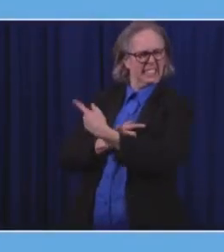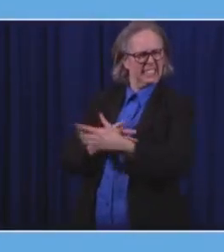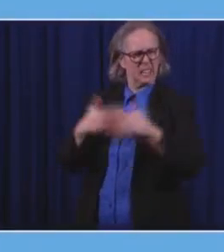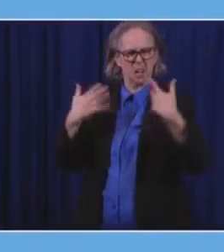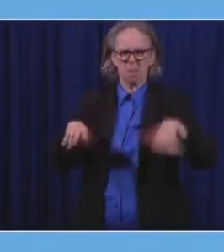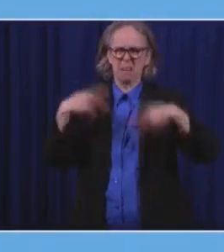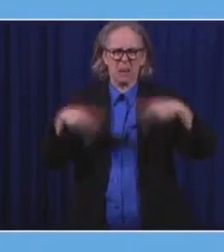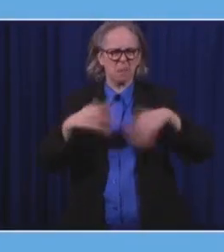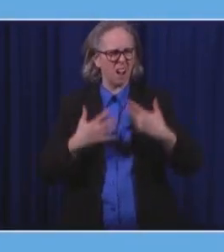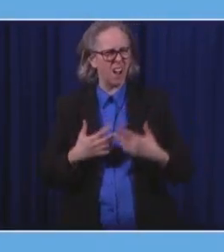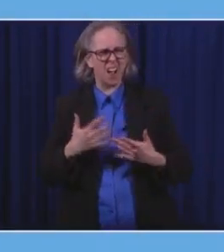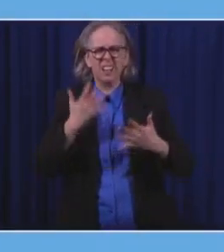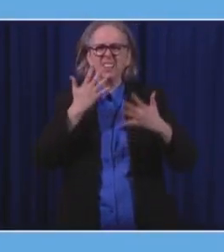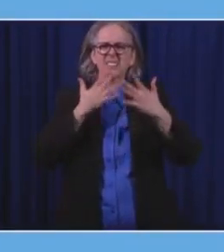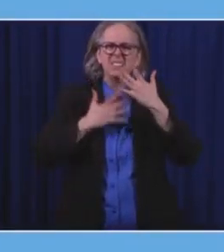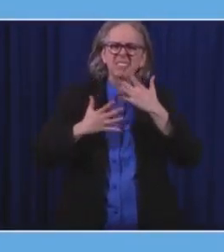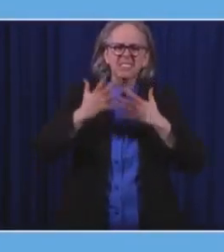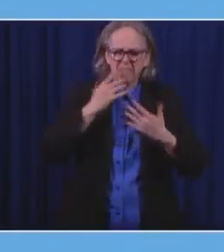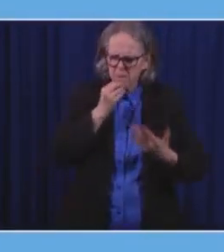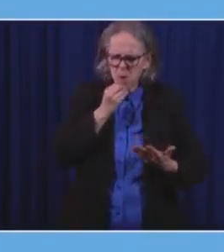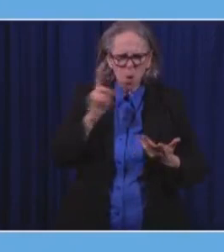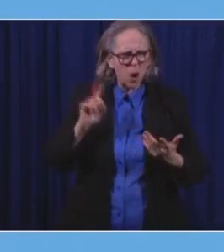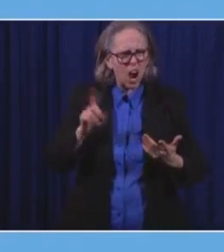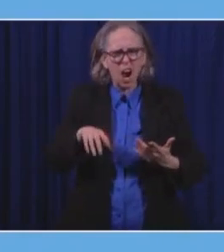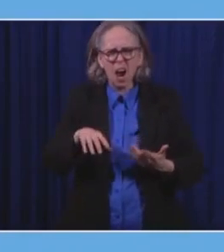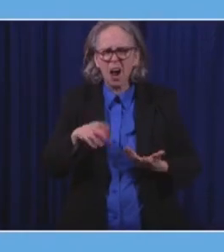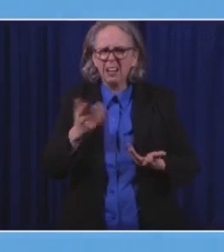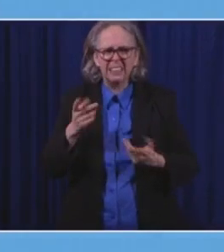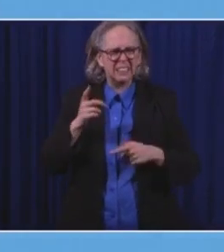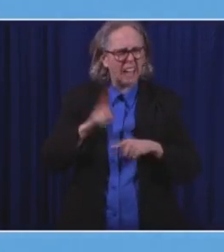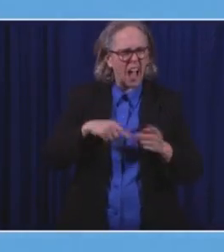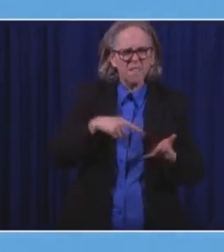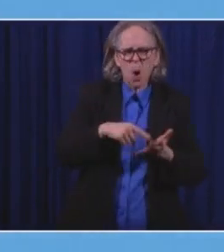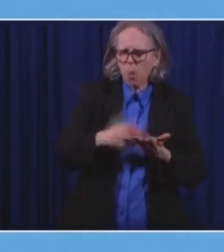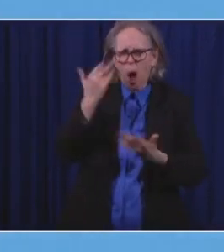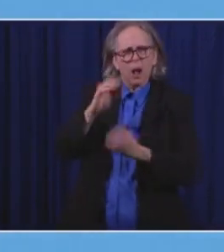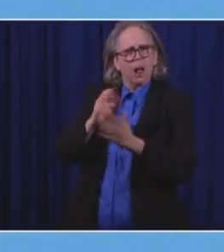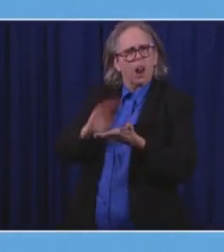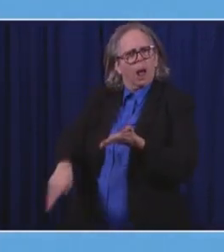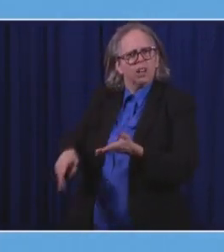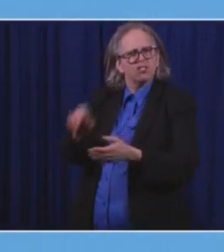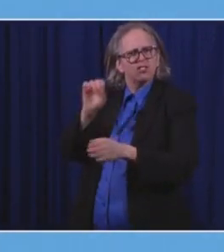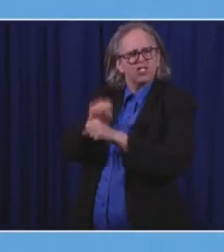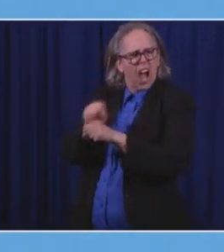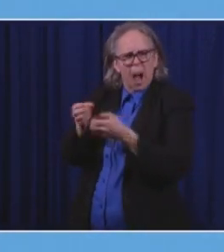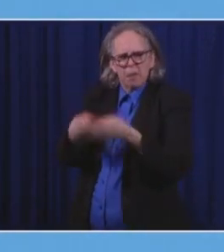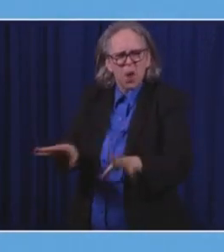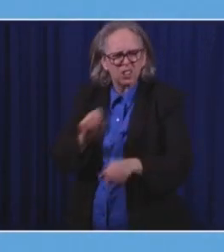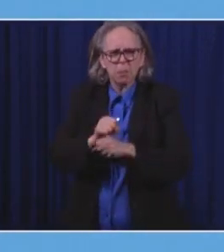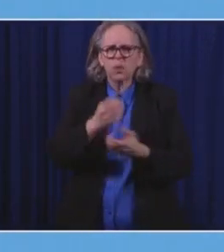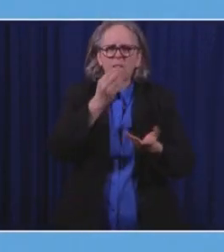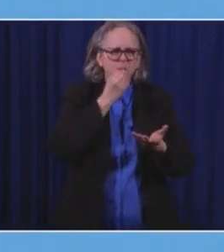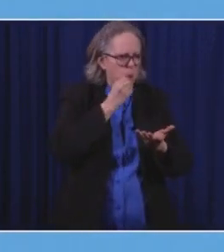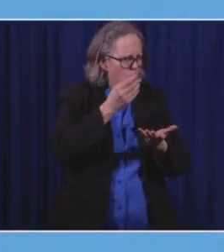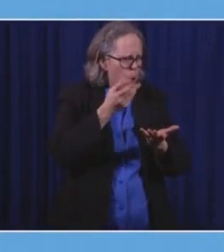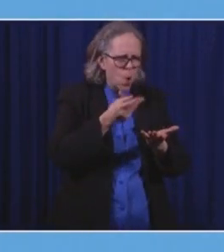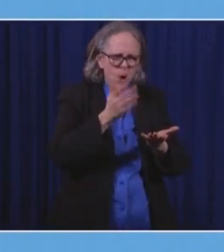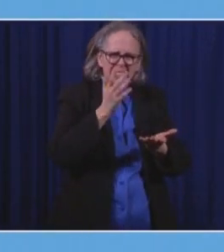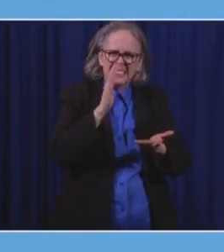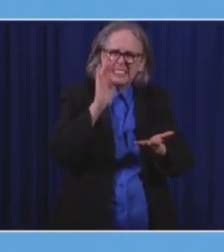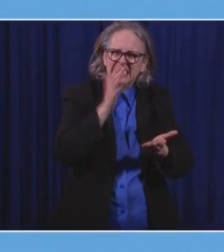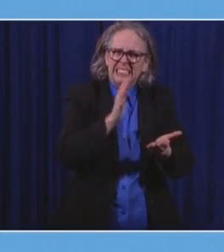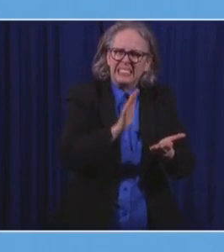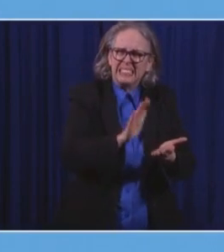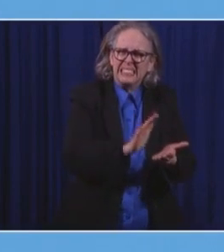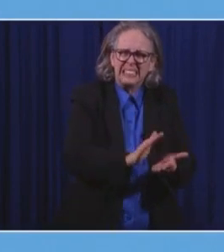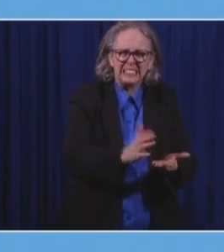problem with losing their jobs, a lot of people not working, and as wearing this uniform represent to help